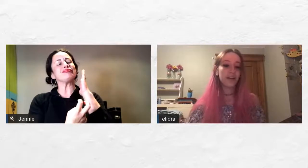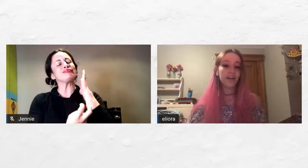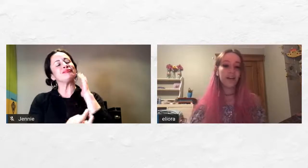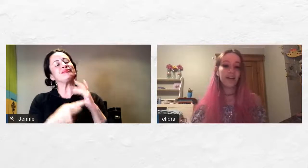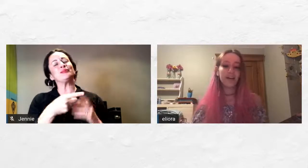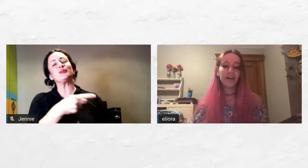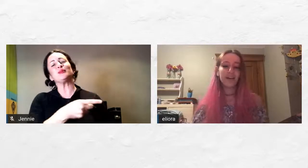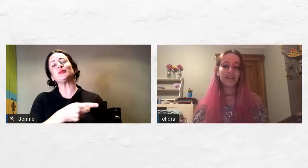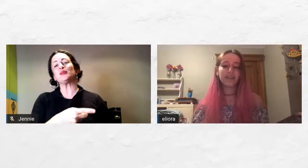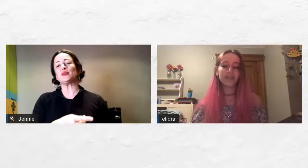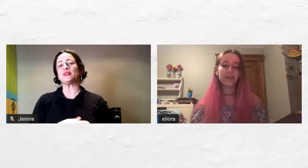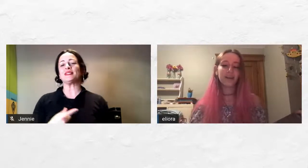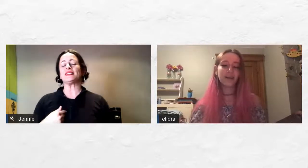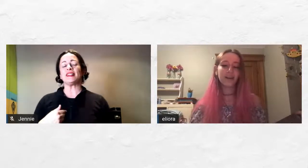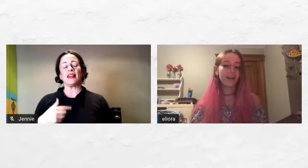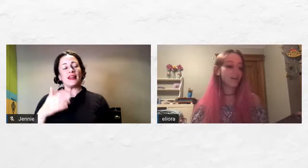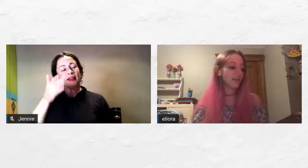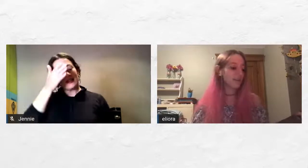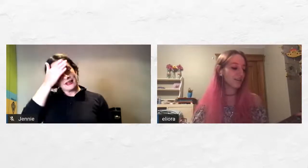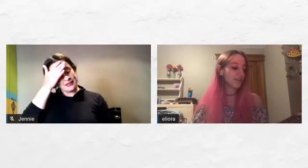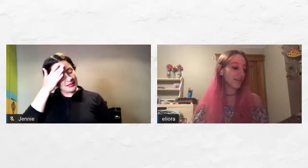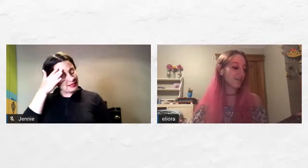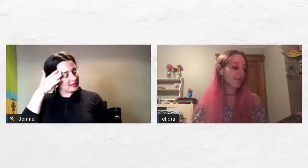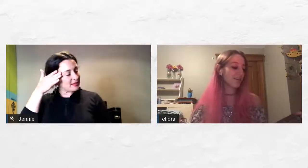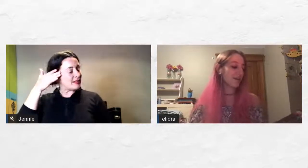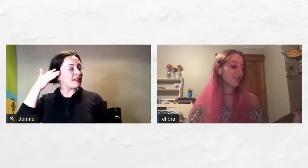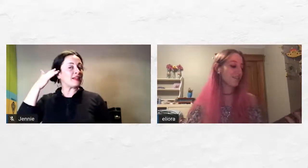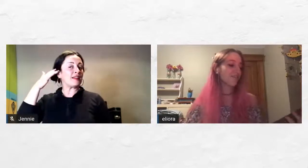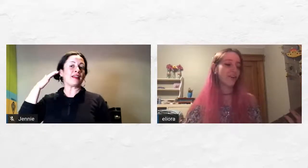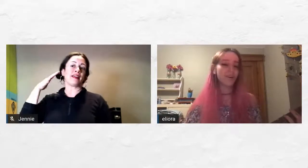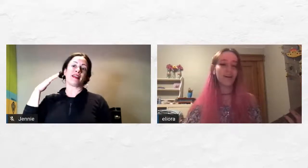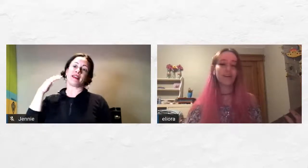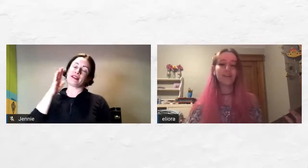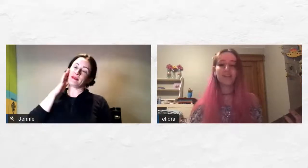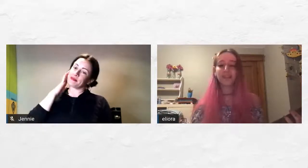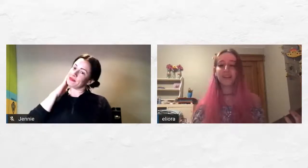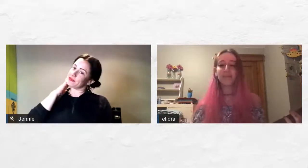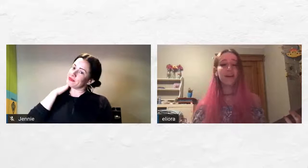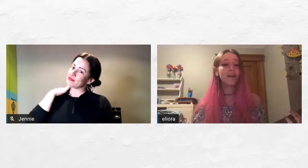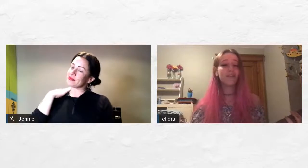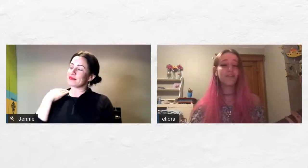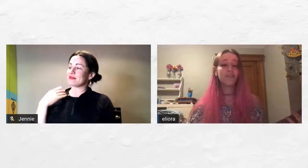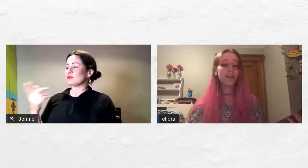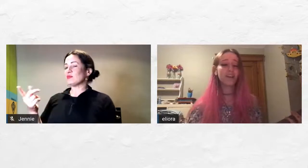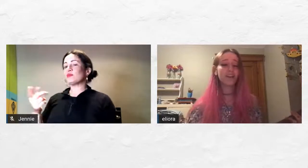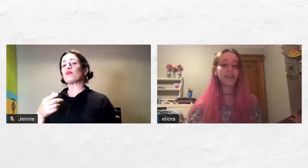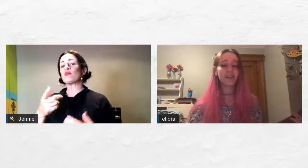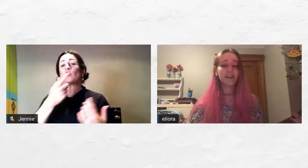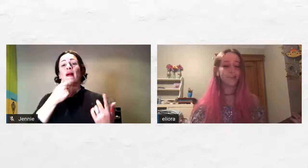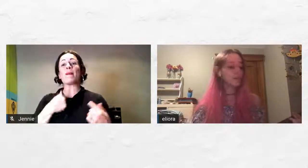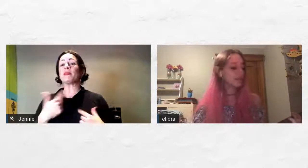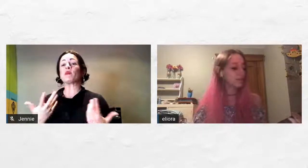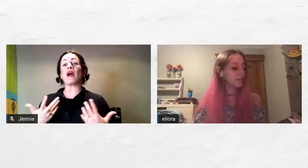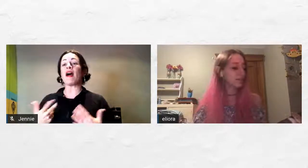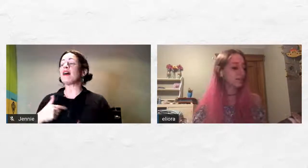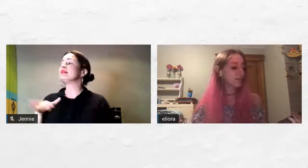Brush my hair aside and tell me not to fall asleep, fall